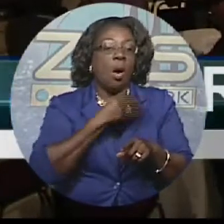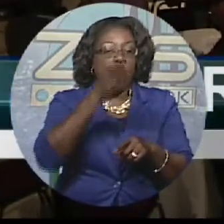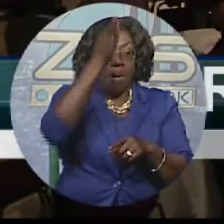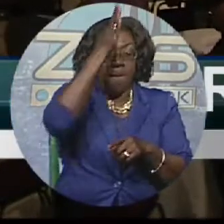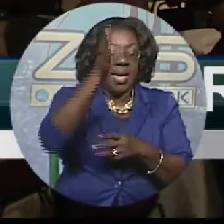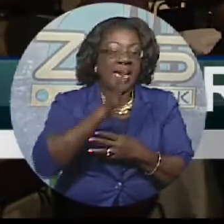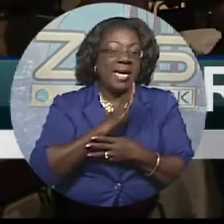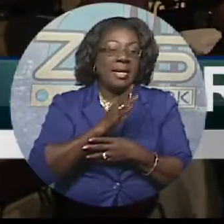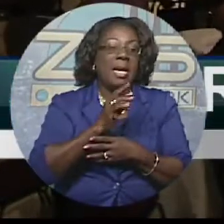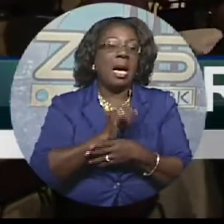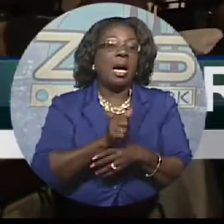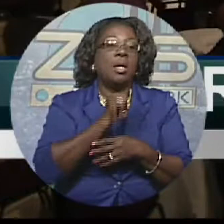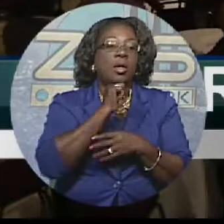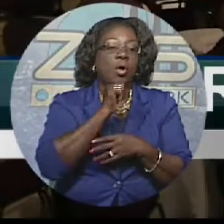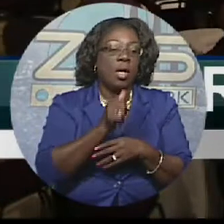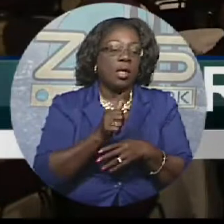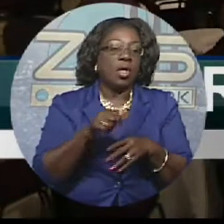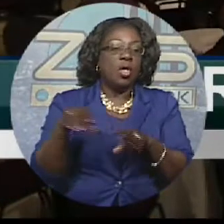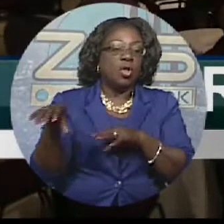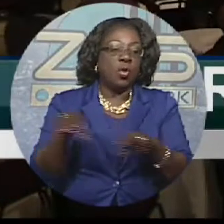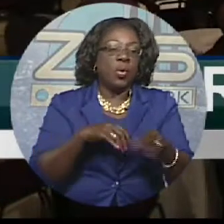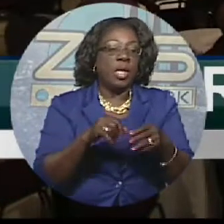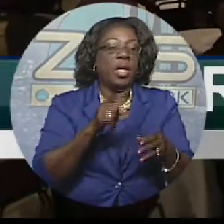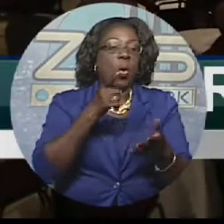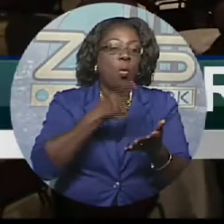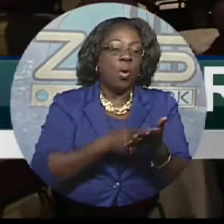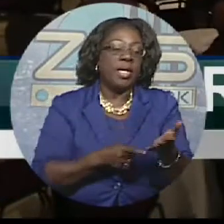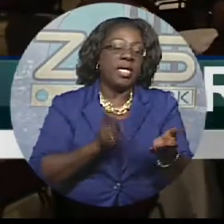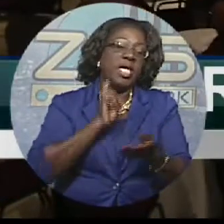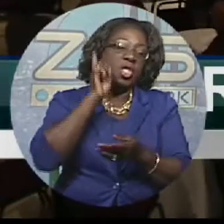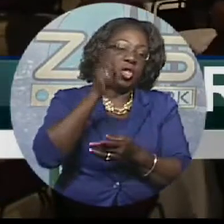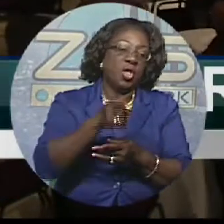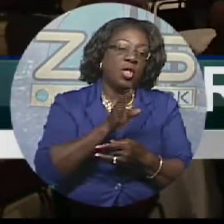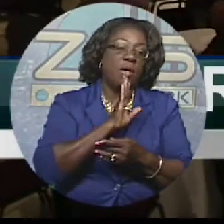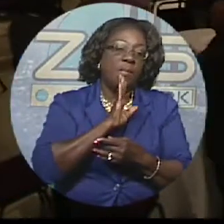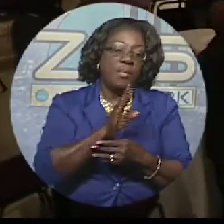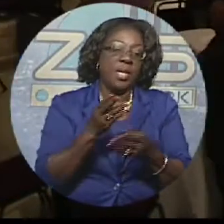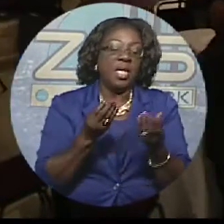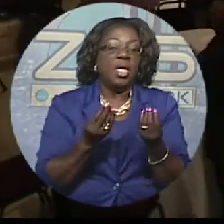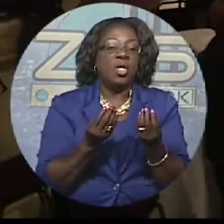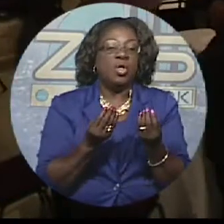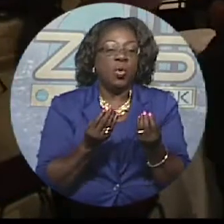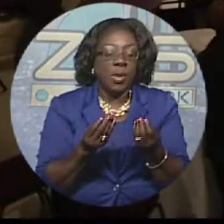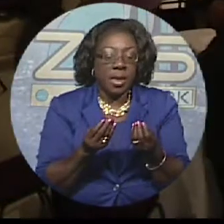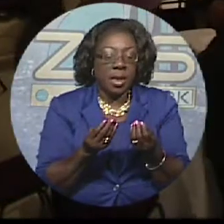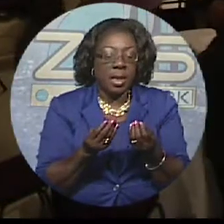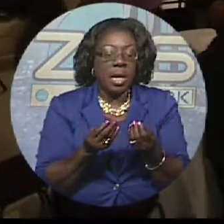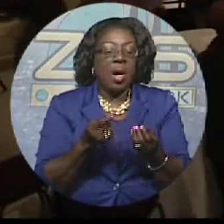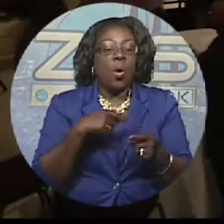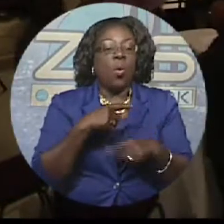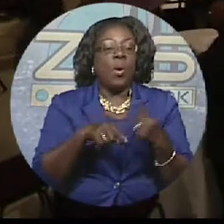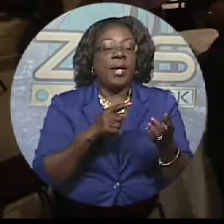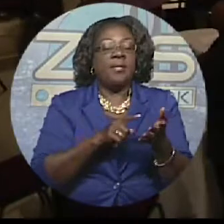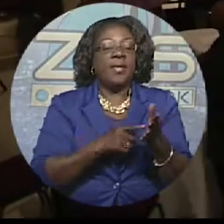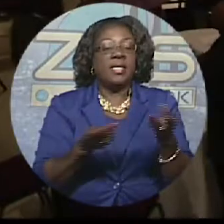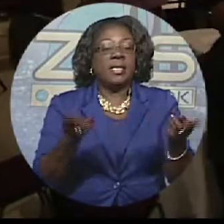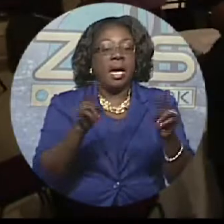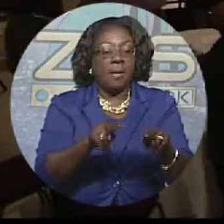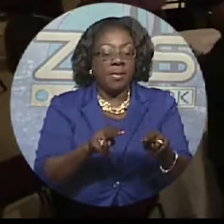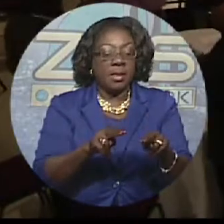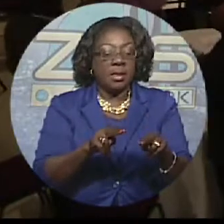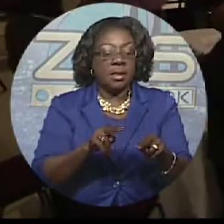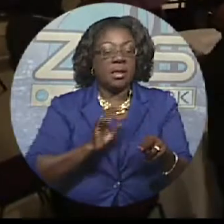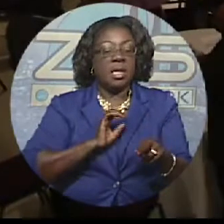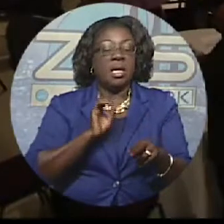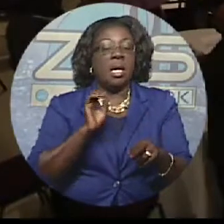be playing, they're falling behind, the economy suffers, the sociology of our country suffers, our daughters find